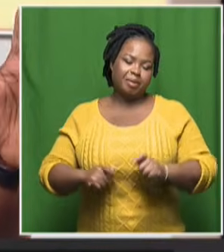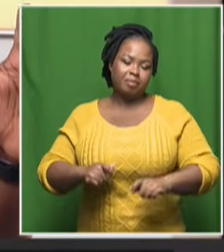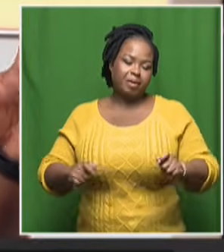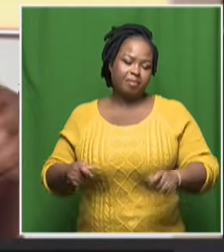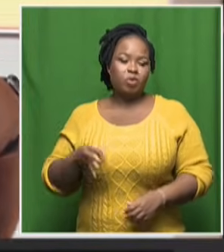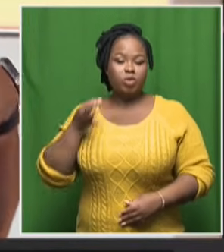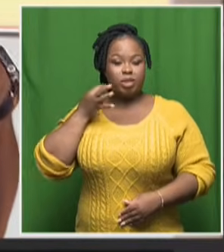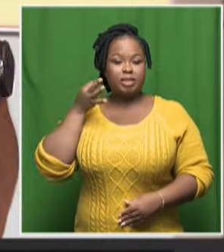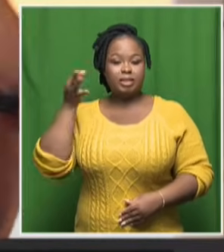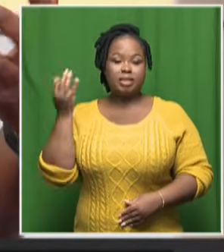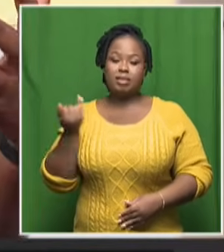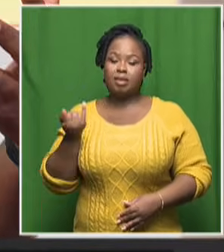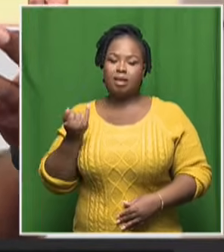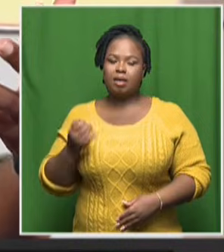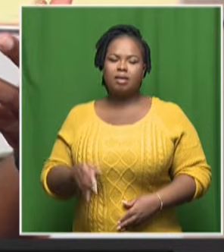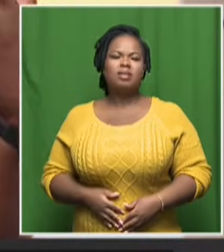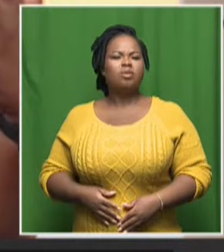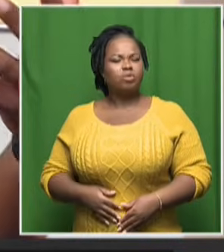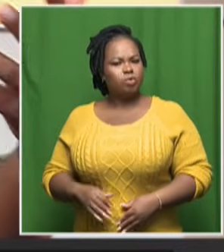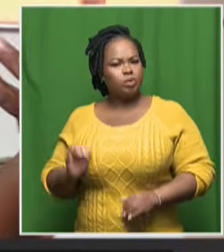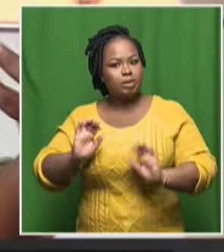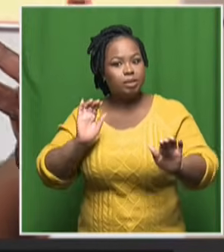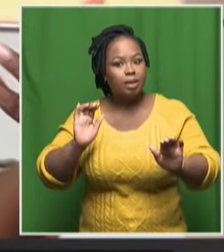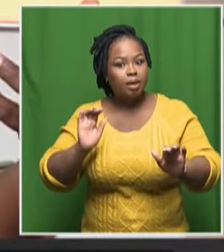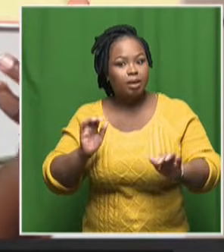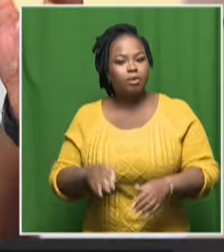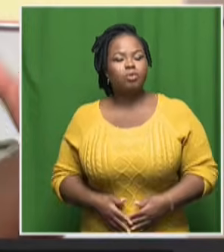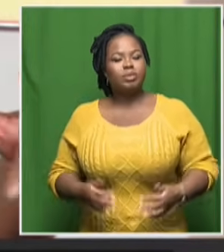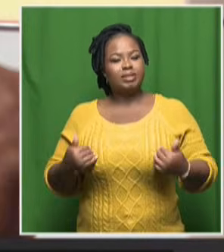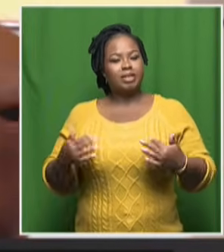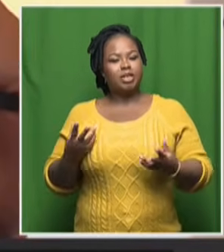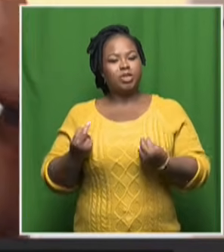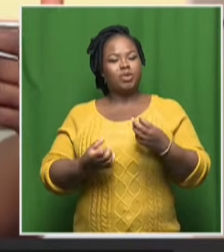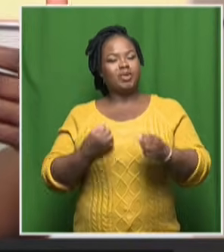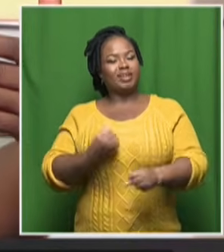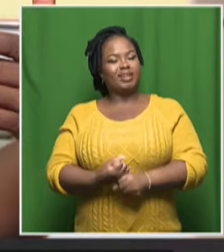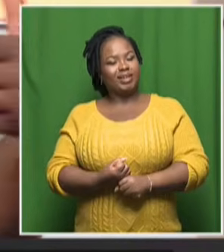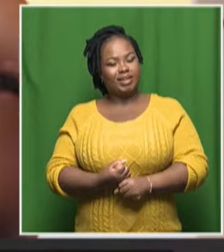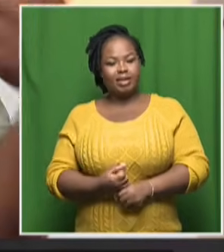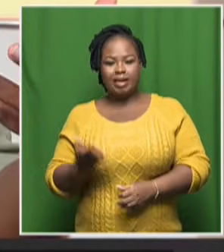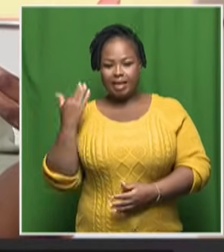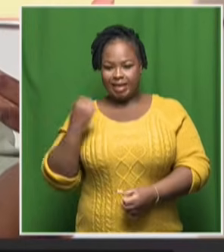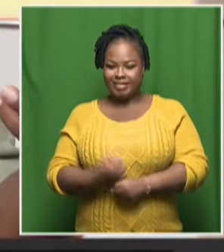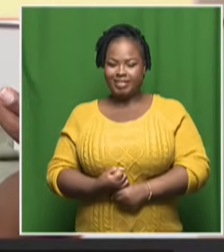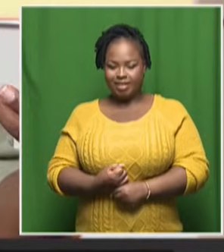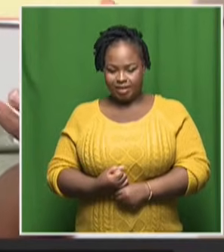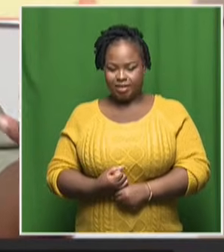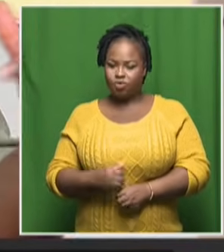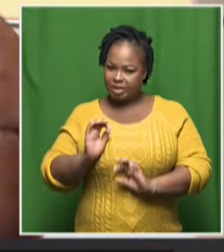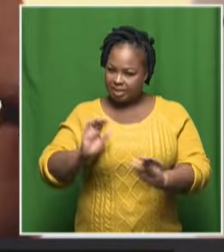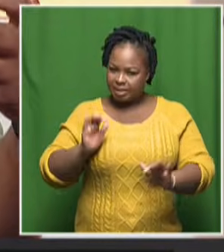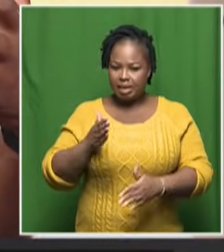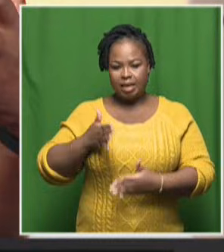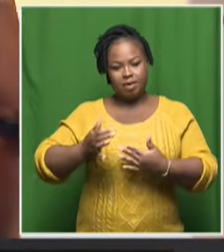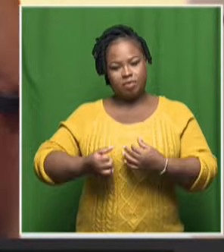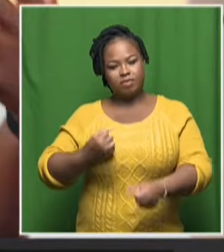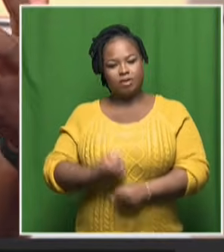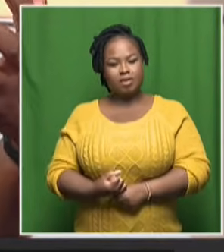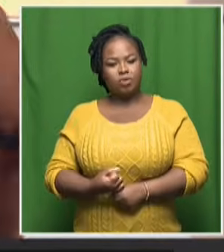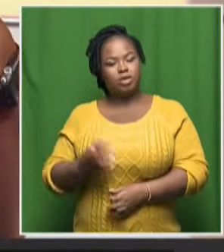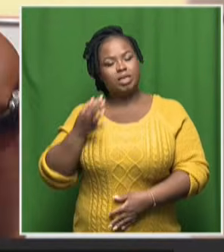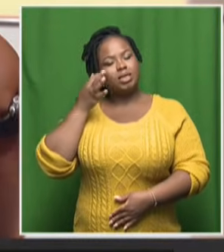people sing. It's as if, and then you remind them that, hey, it's the start of a new year. Or you remind them that, like last year, it's the end of the year. So you remind them,